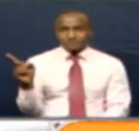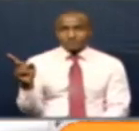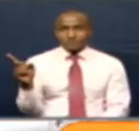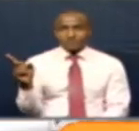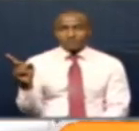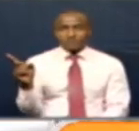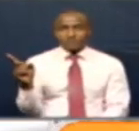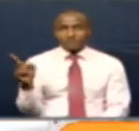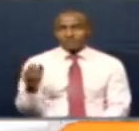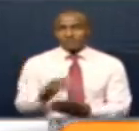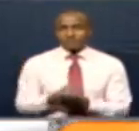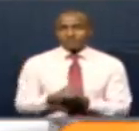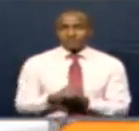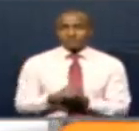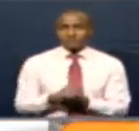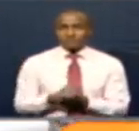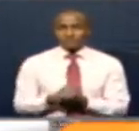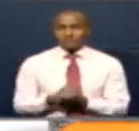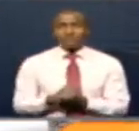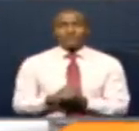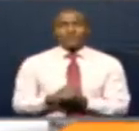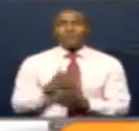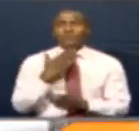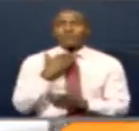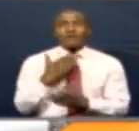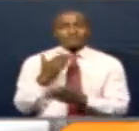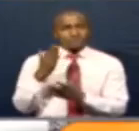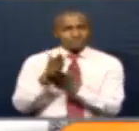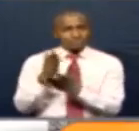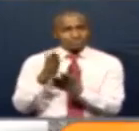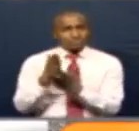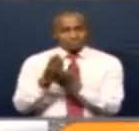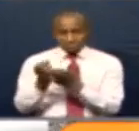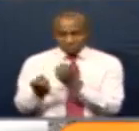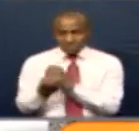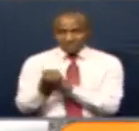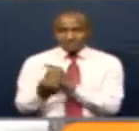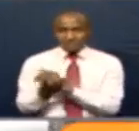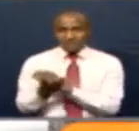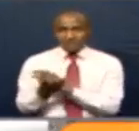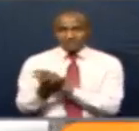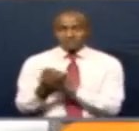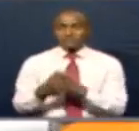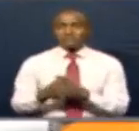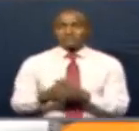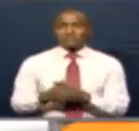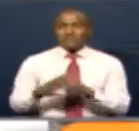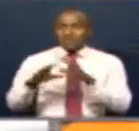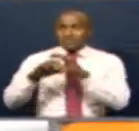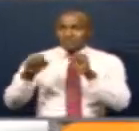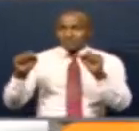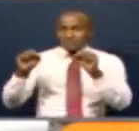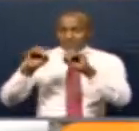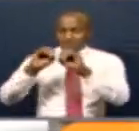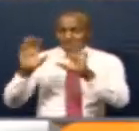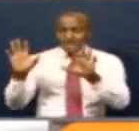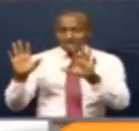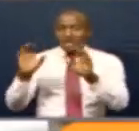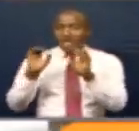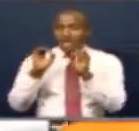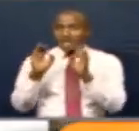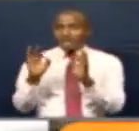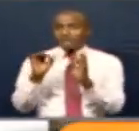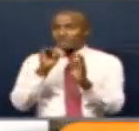I think, and let's be realistic about this. The president is very clear, is that if he doesn't